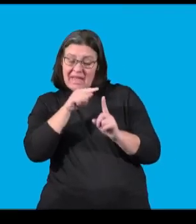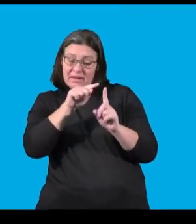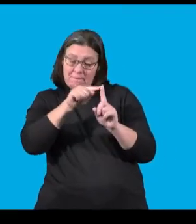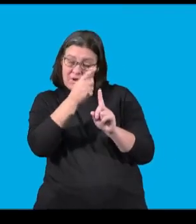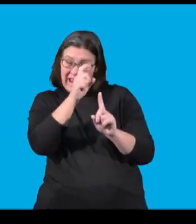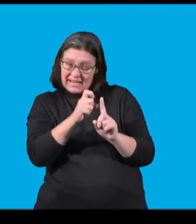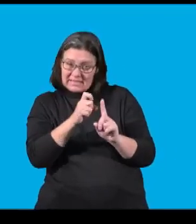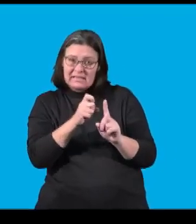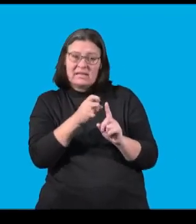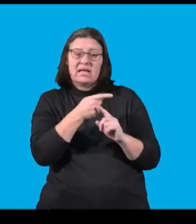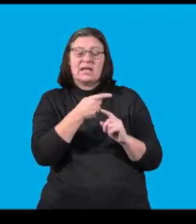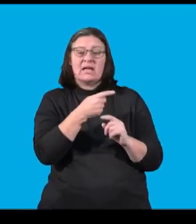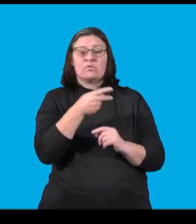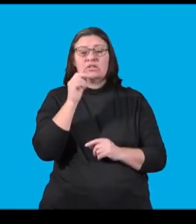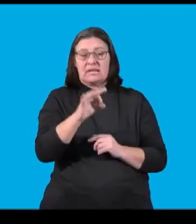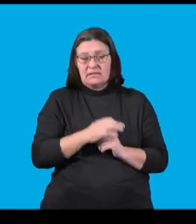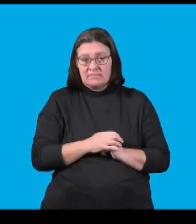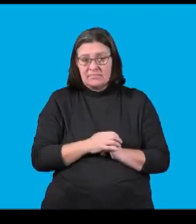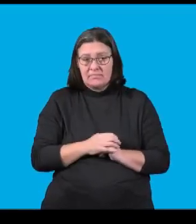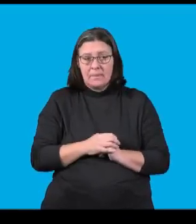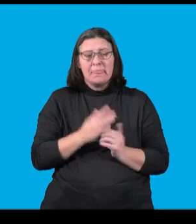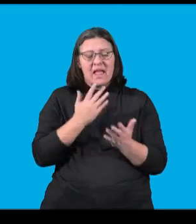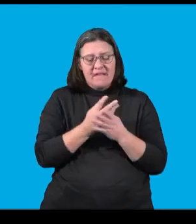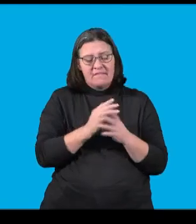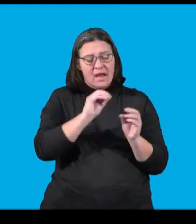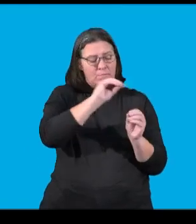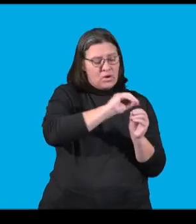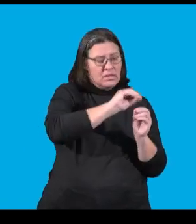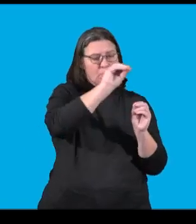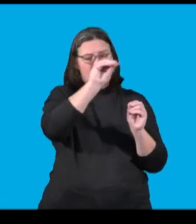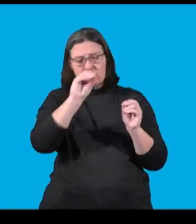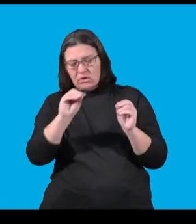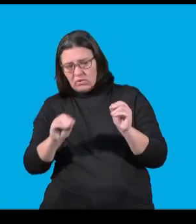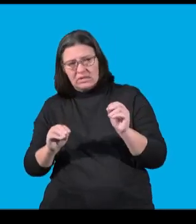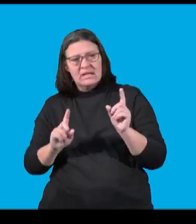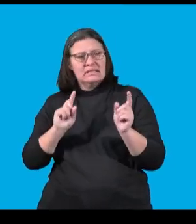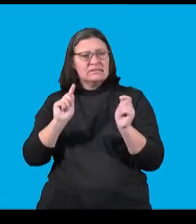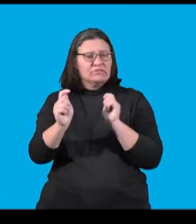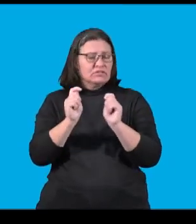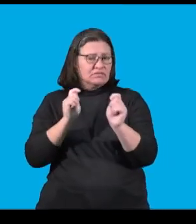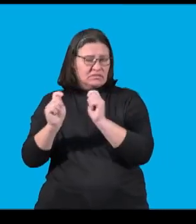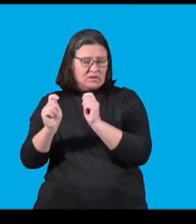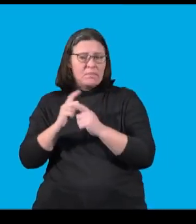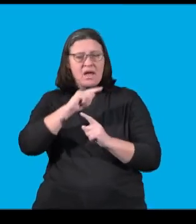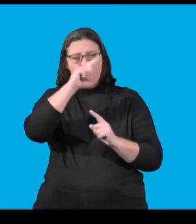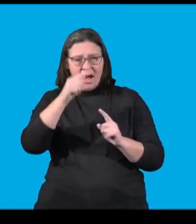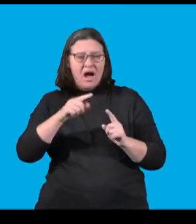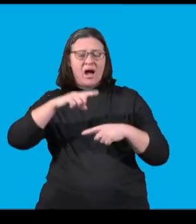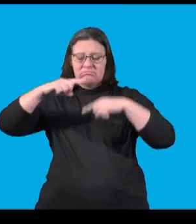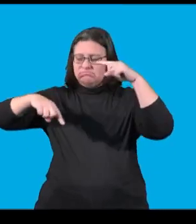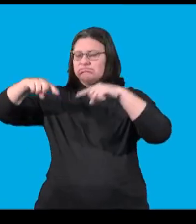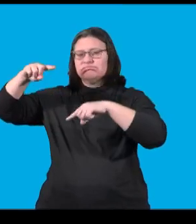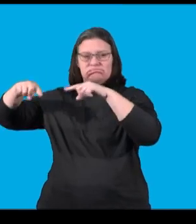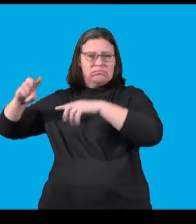at the point x is equal to 3. As I said, if we move through different points, the equation of that line, of a different line